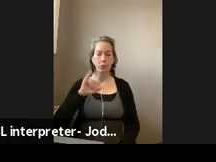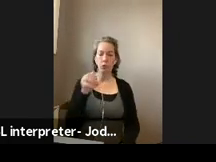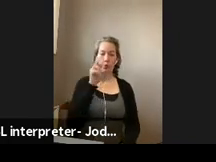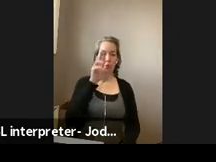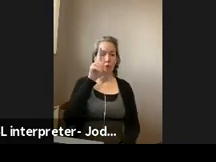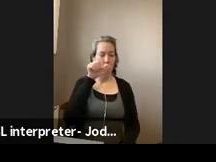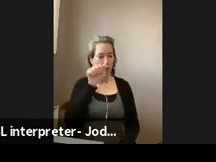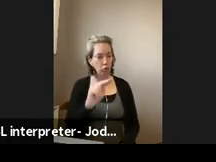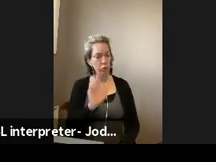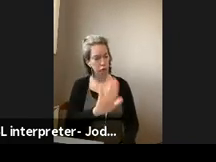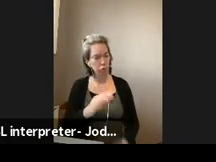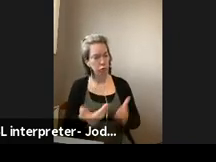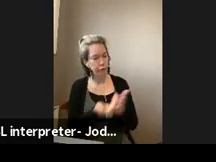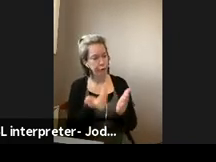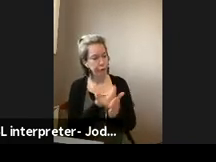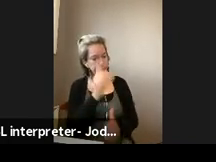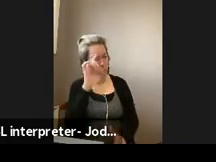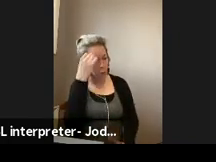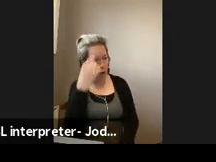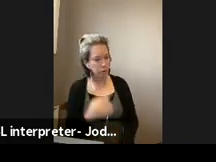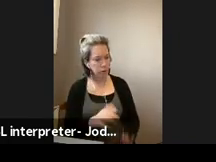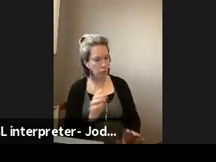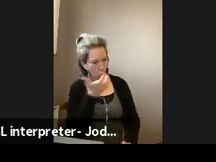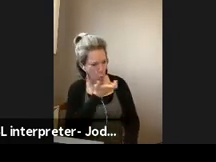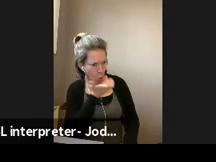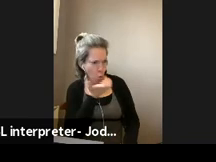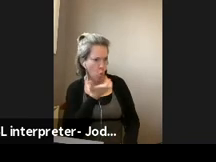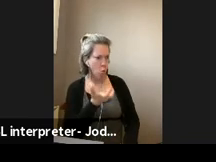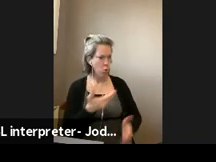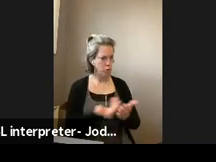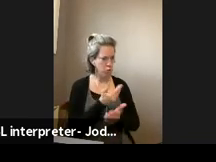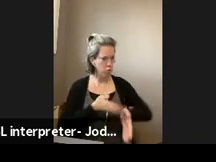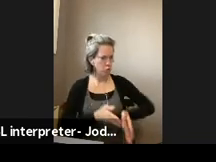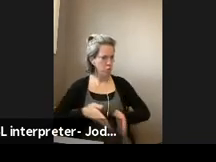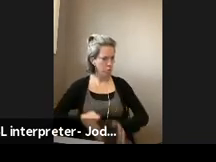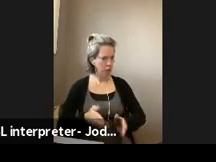Wow, you look great in those pants today. Do you want to go out for a drink after work?